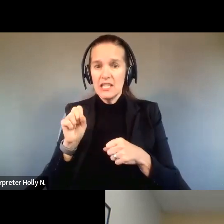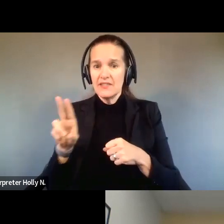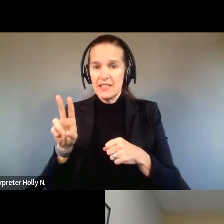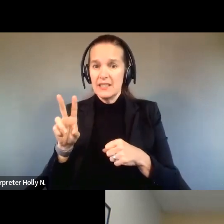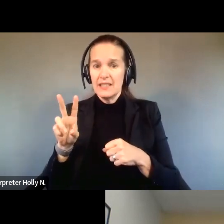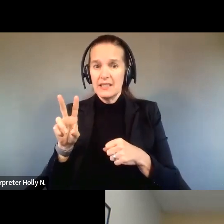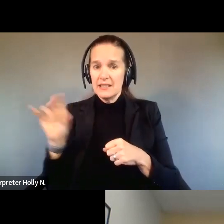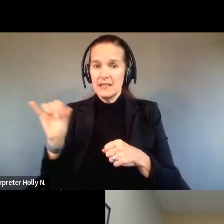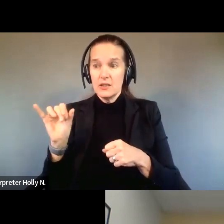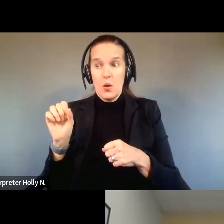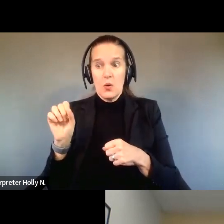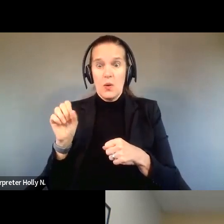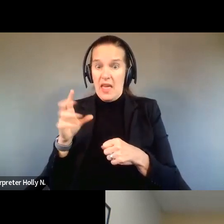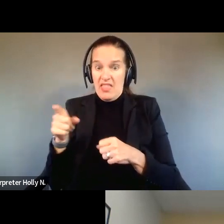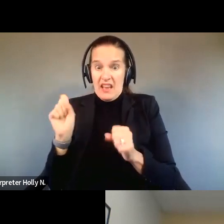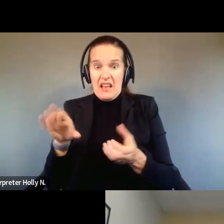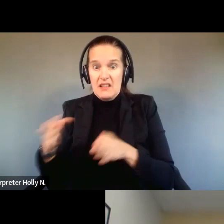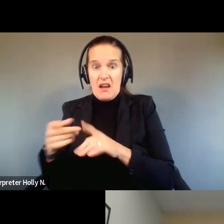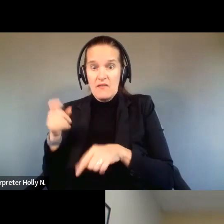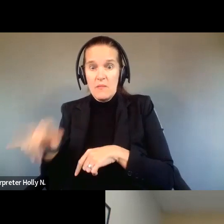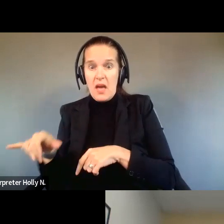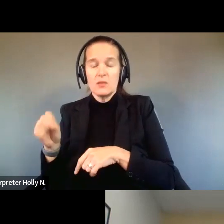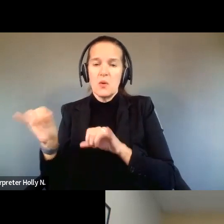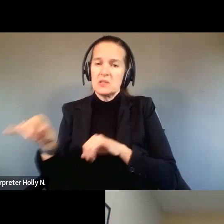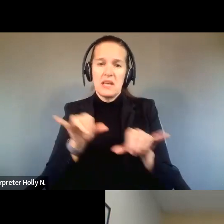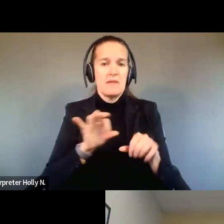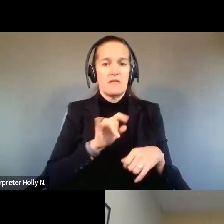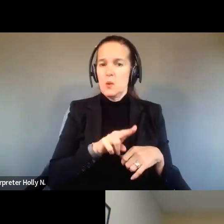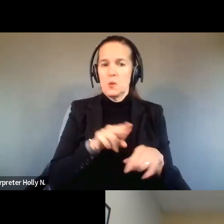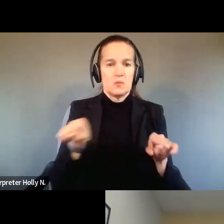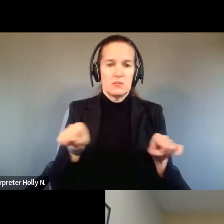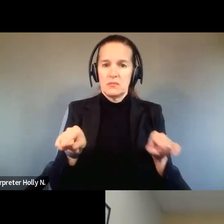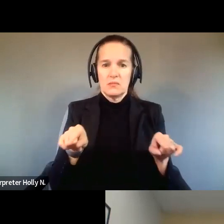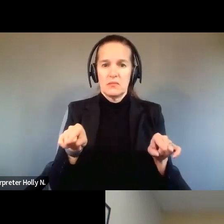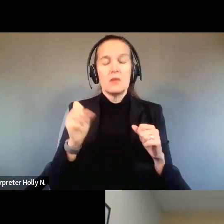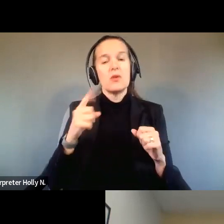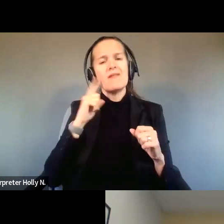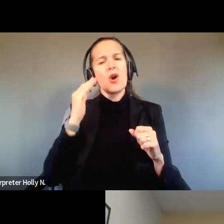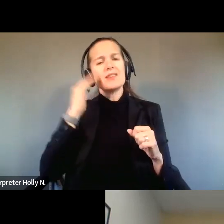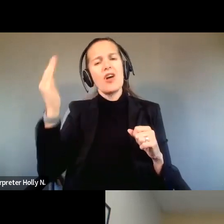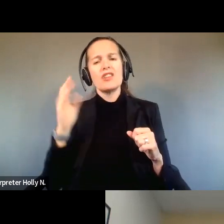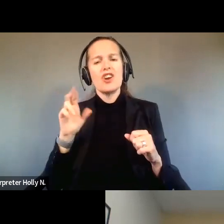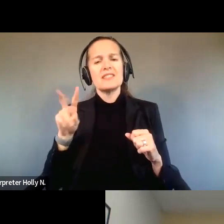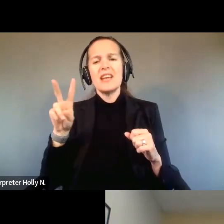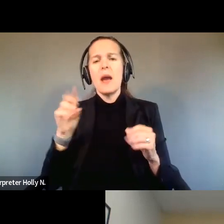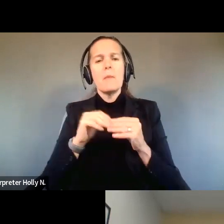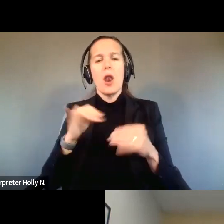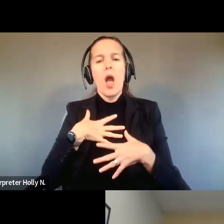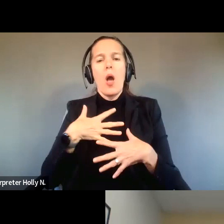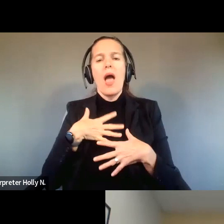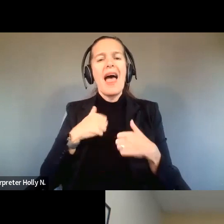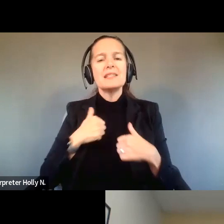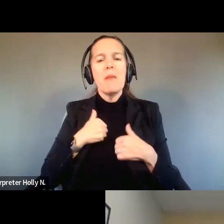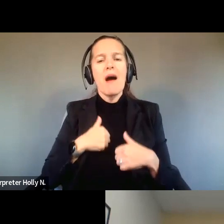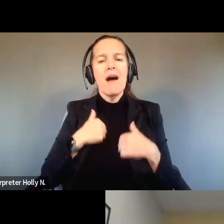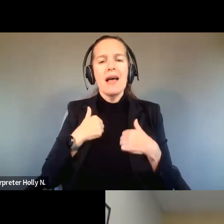flu, we want to be careful about adults and the frail elderly getting RSV. And in adults, it presents more like wheezing. It's kind of like asthma in